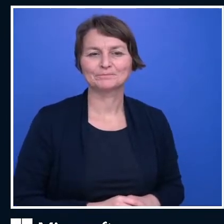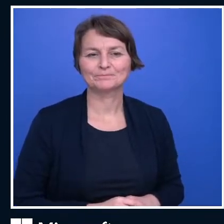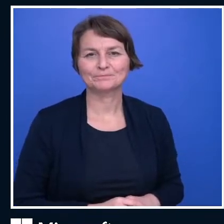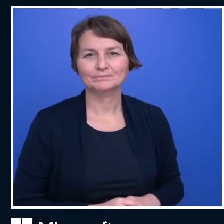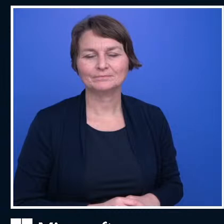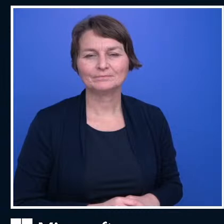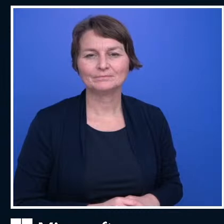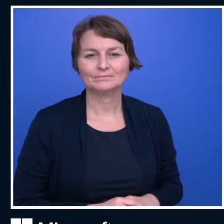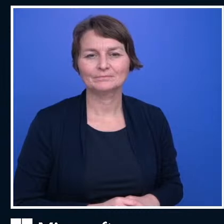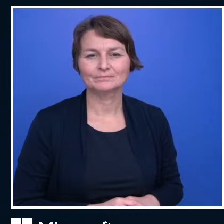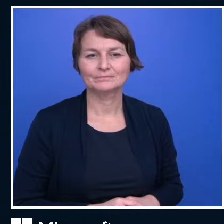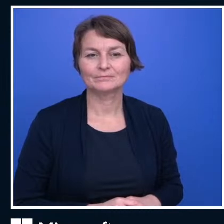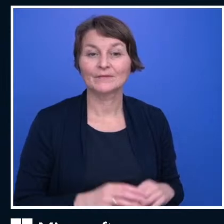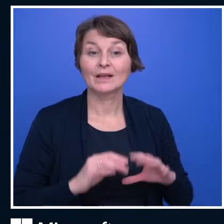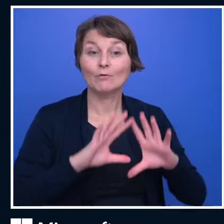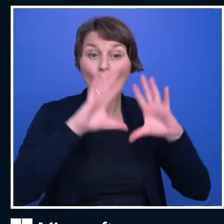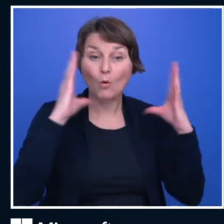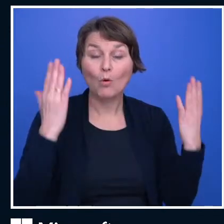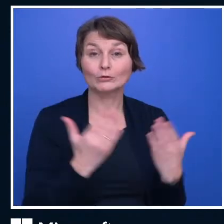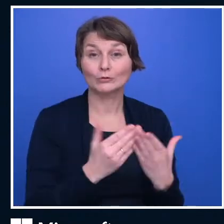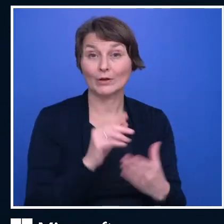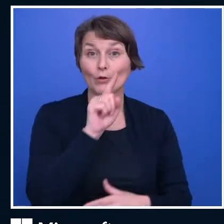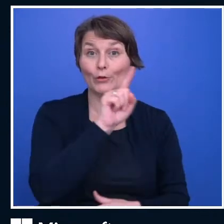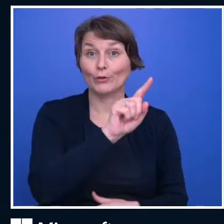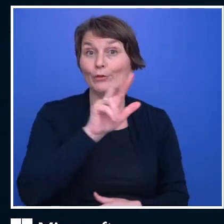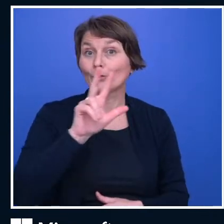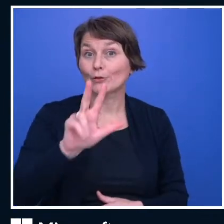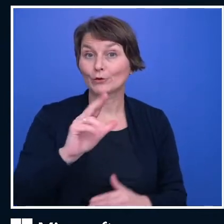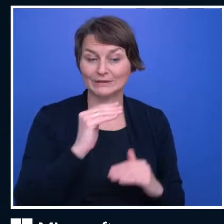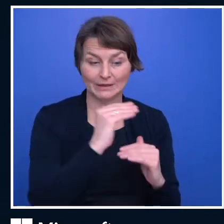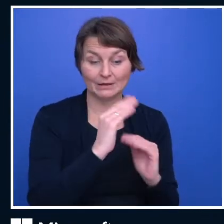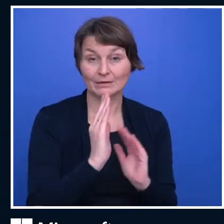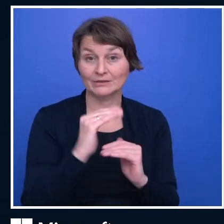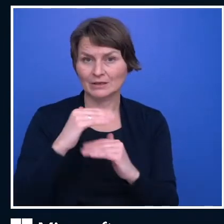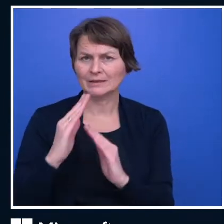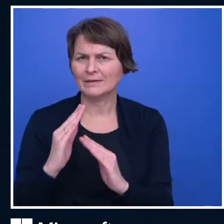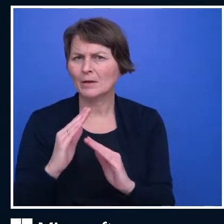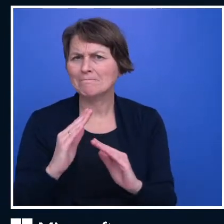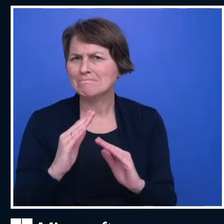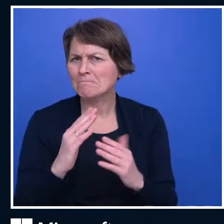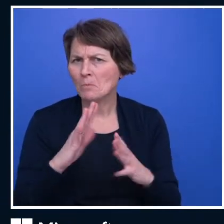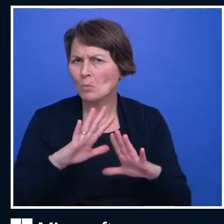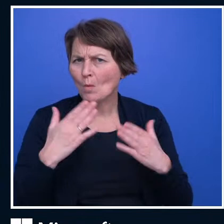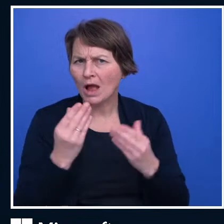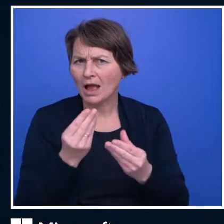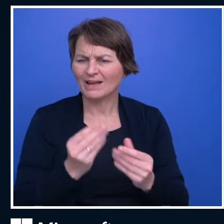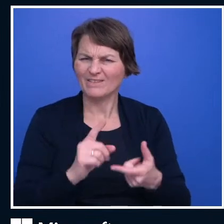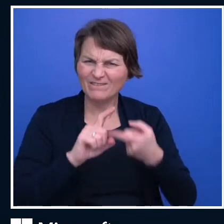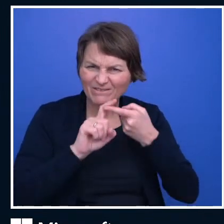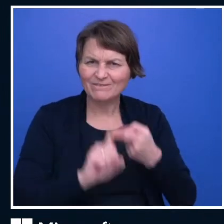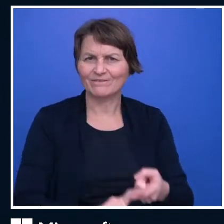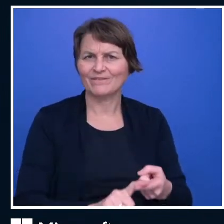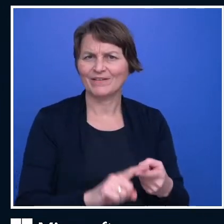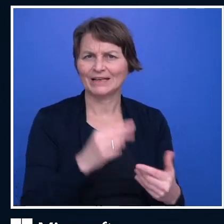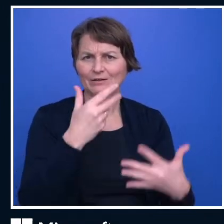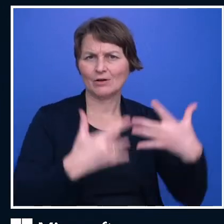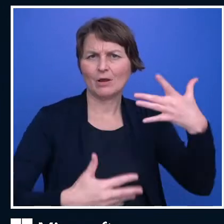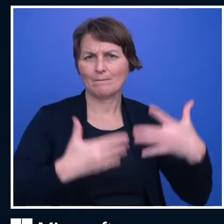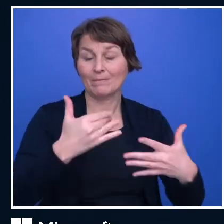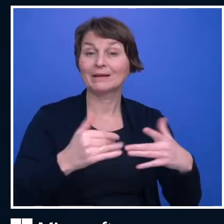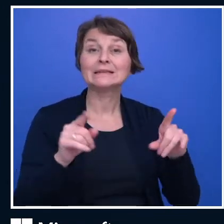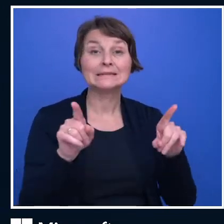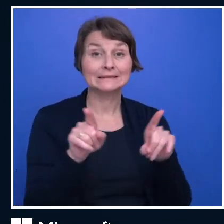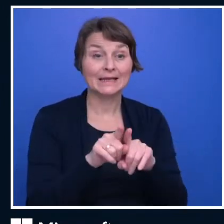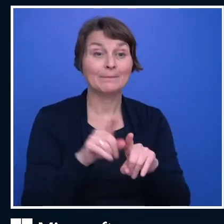segments here, and I'll let you know why there's a fixed number. So this is again for the same audio file.